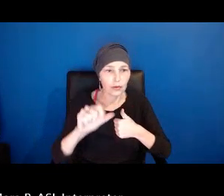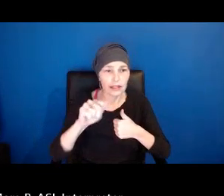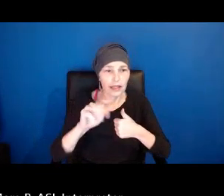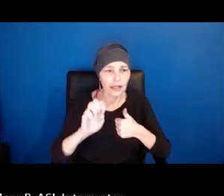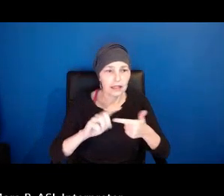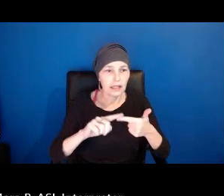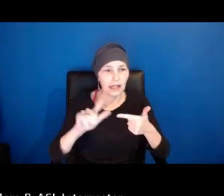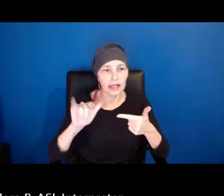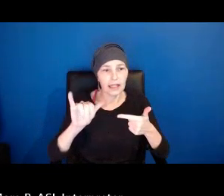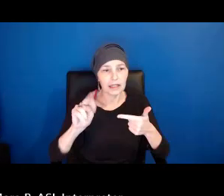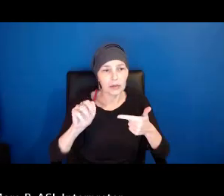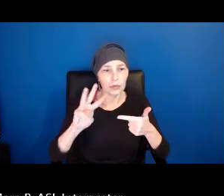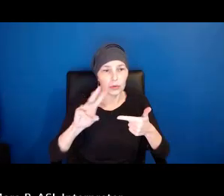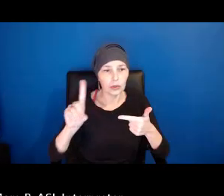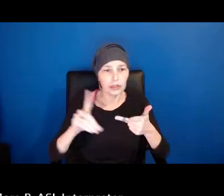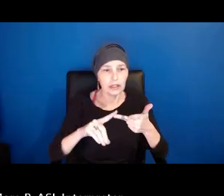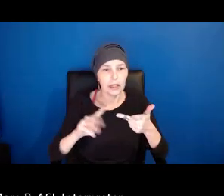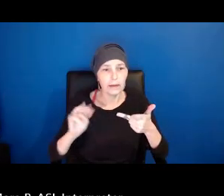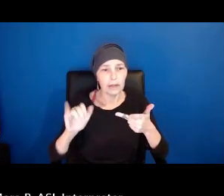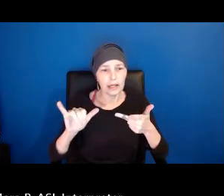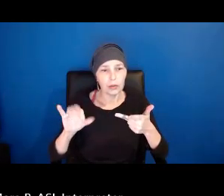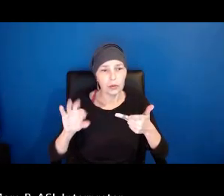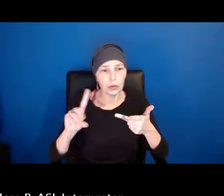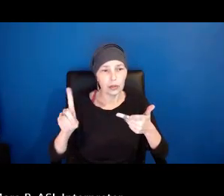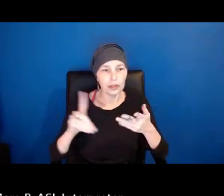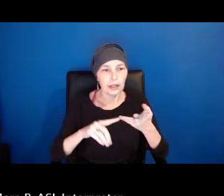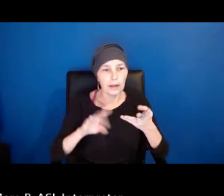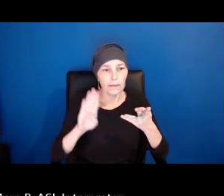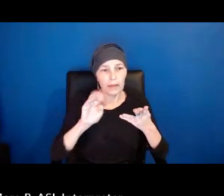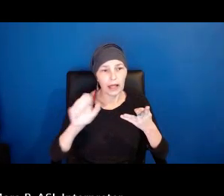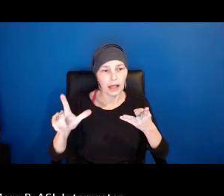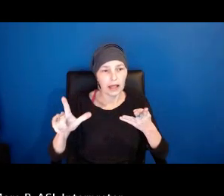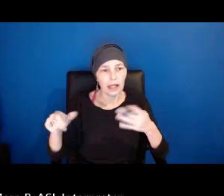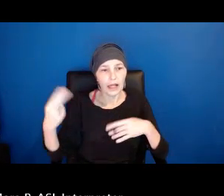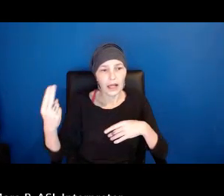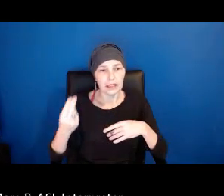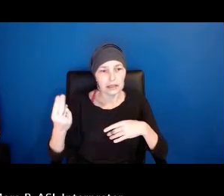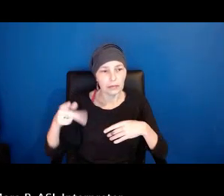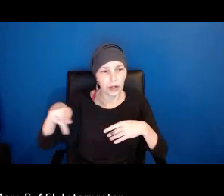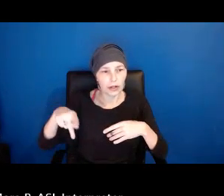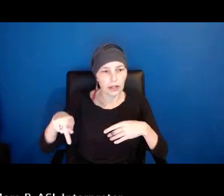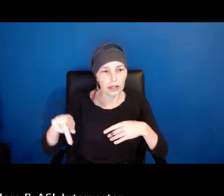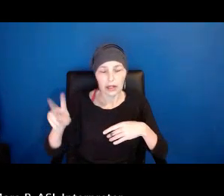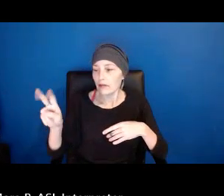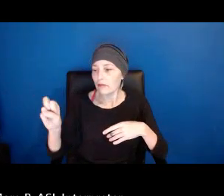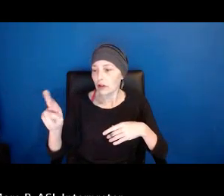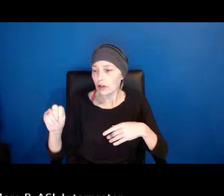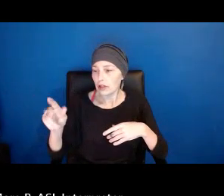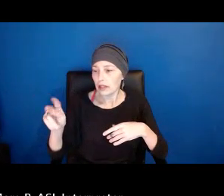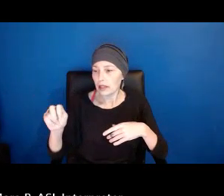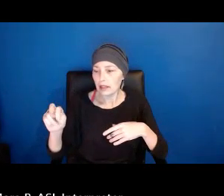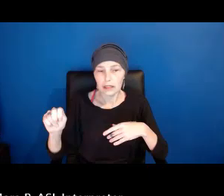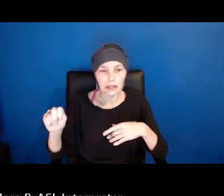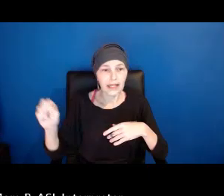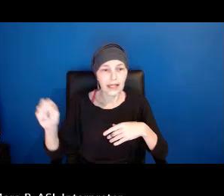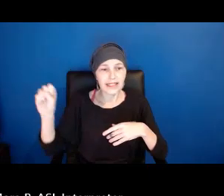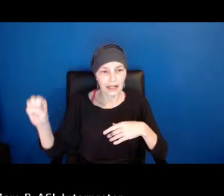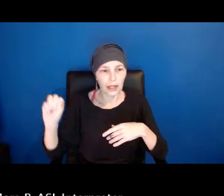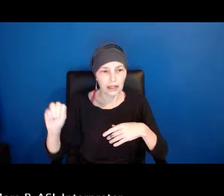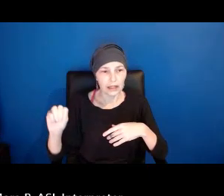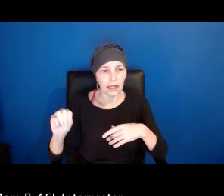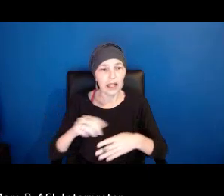Linwood, Maywood, Bell, Huntington Park, Vernon, and Santa Monica. And then as well, the 4 zones